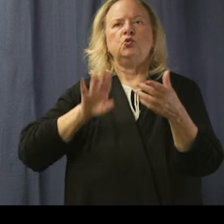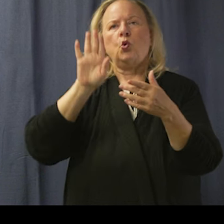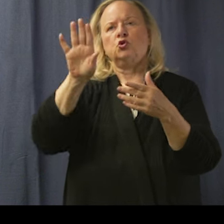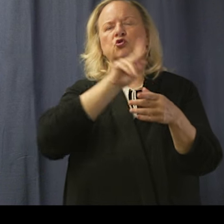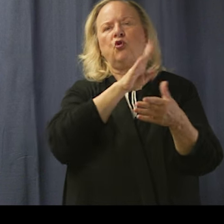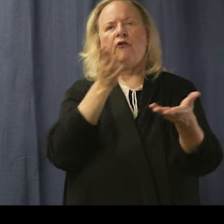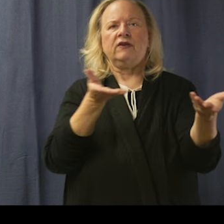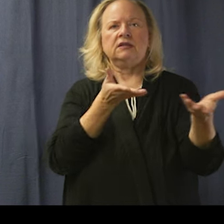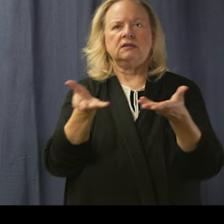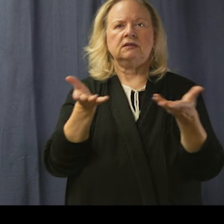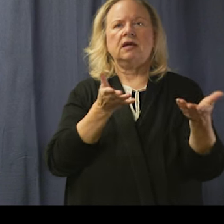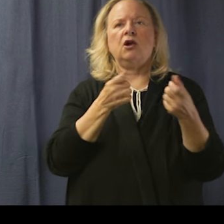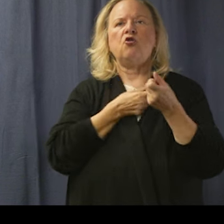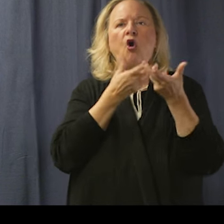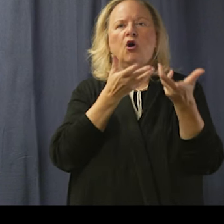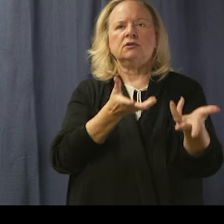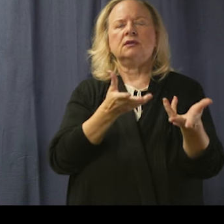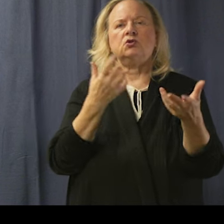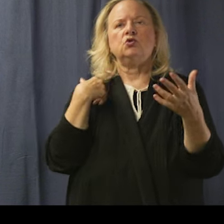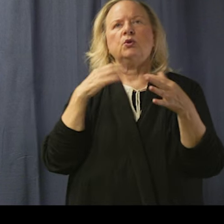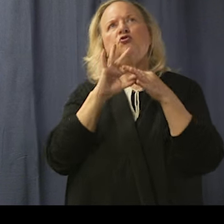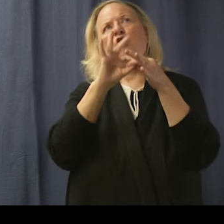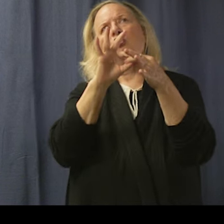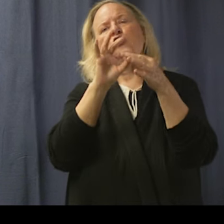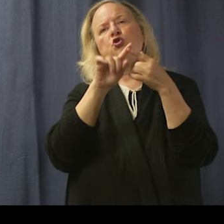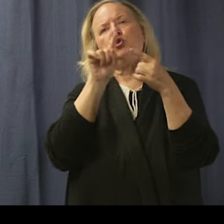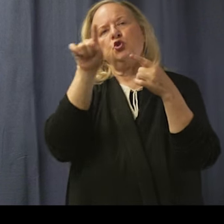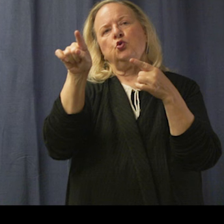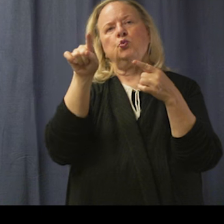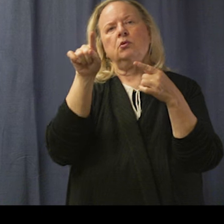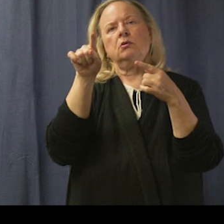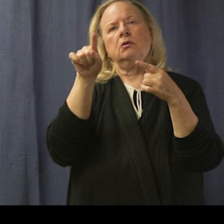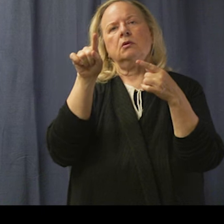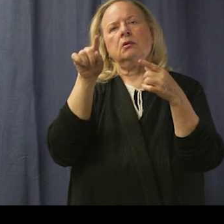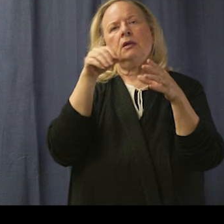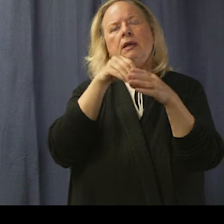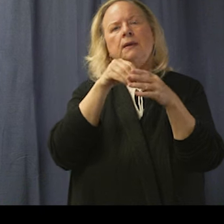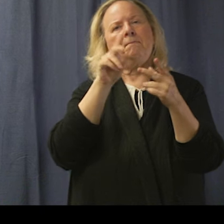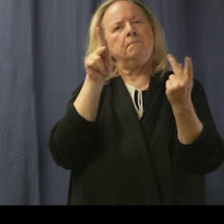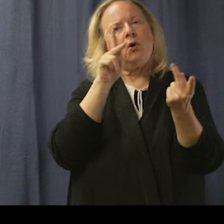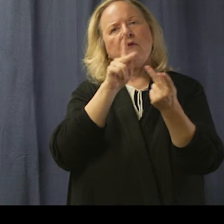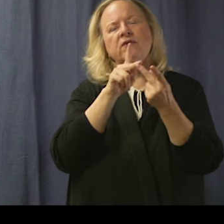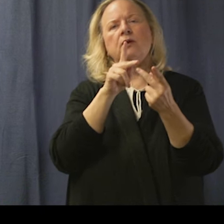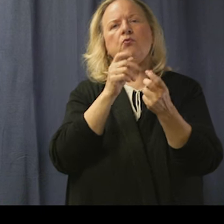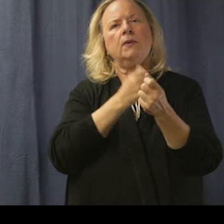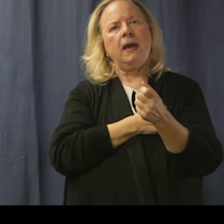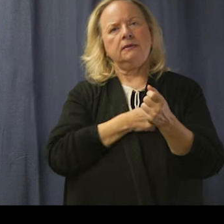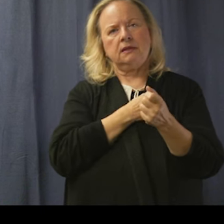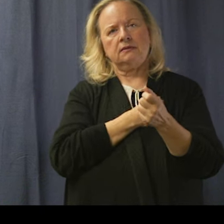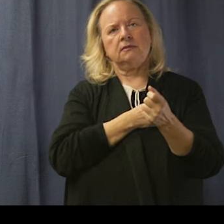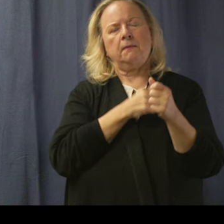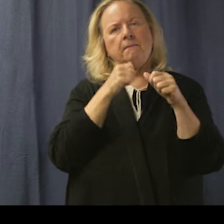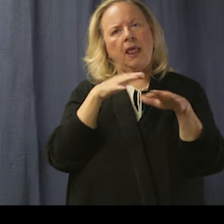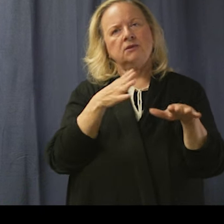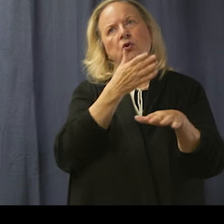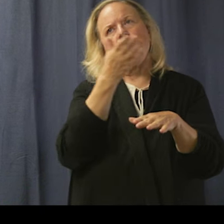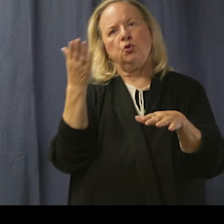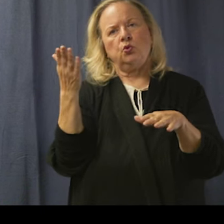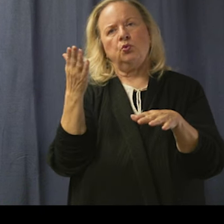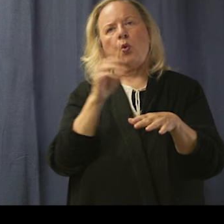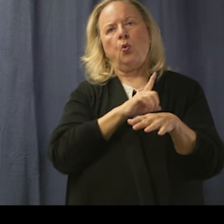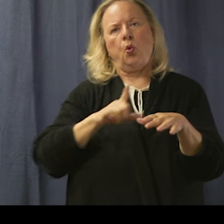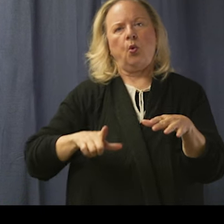to your service, and cause us to return to you in perfect repentance. Blessed are